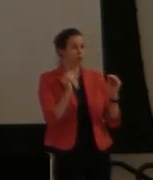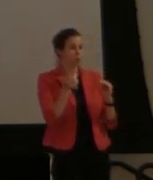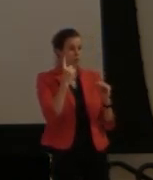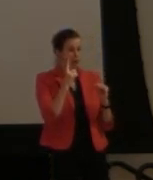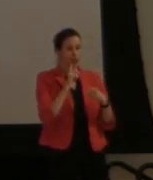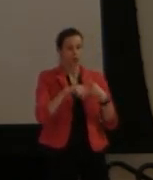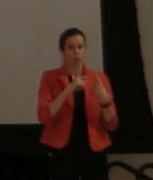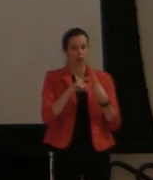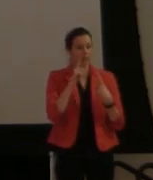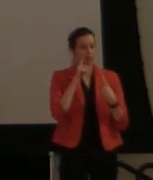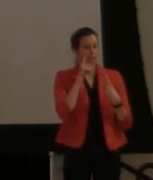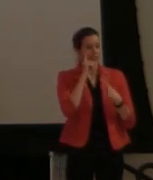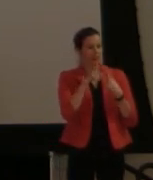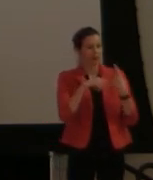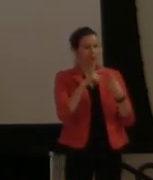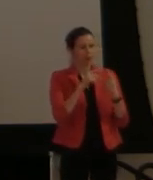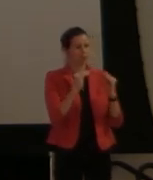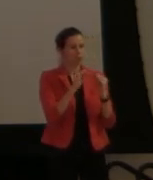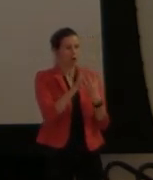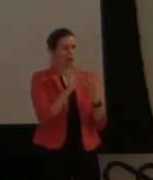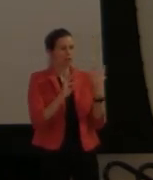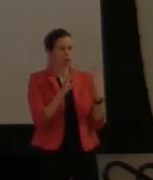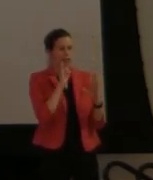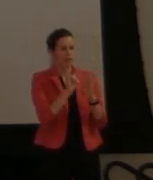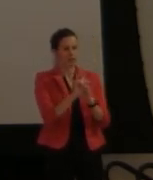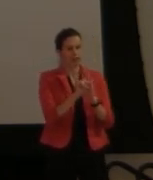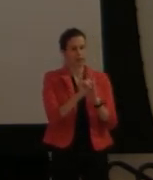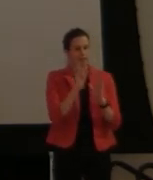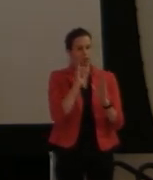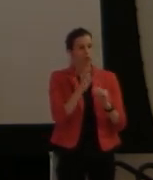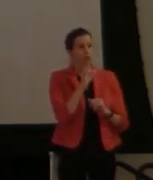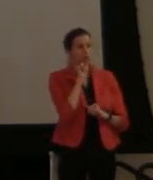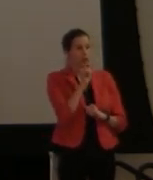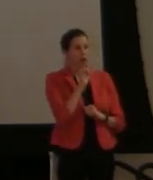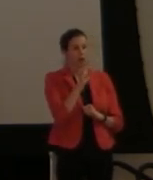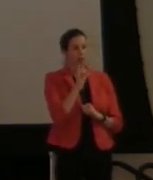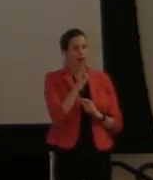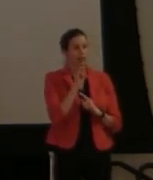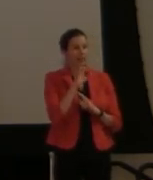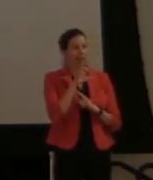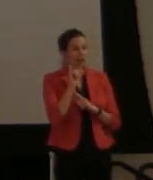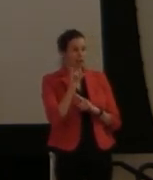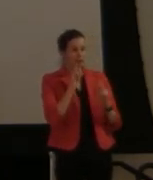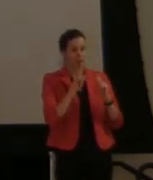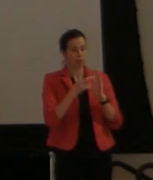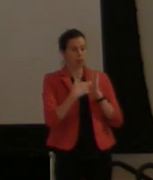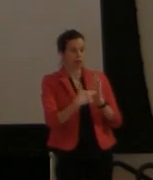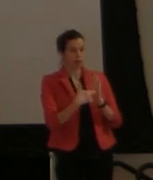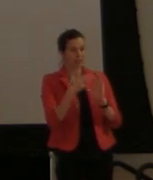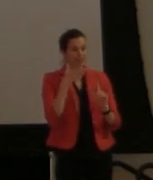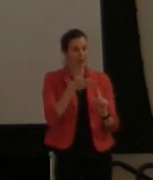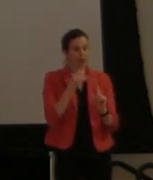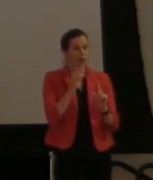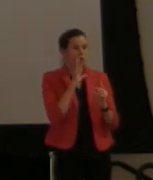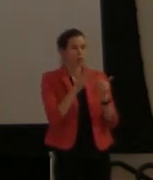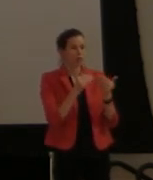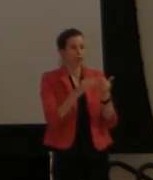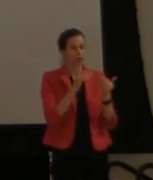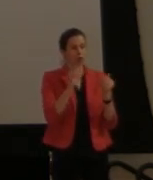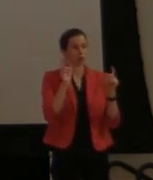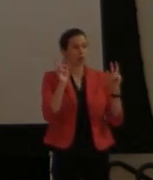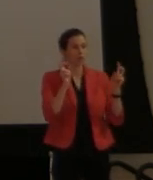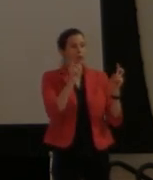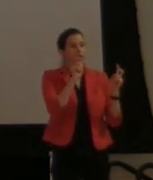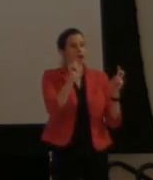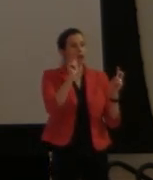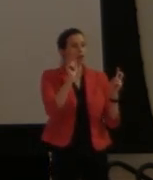starting to think about more options in terms of identity, such as having non-binary people represented on here, it becomes easier to just use a check all that